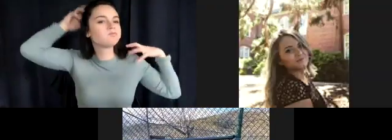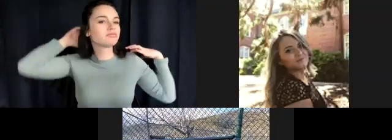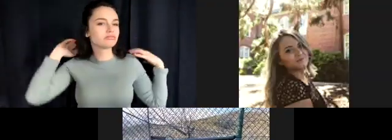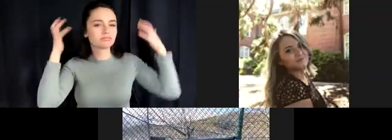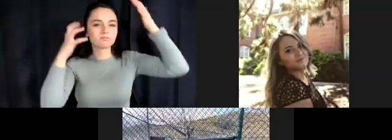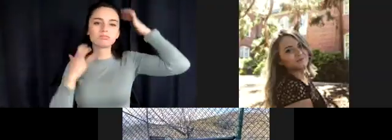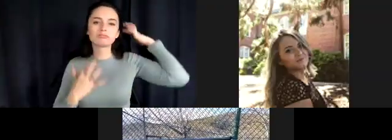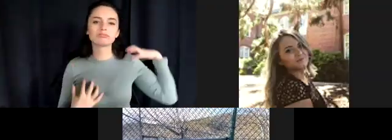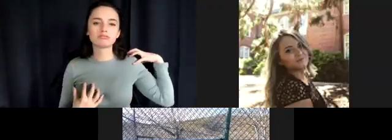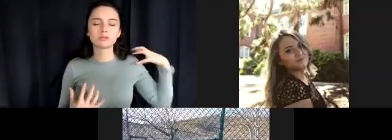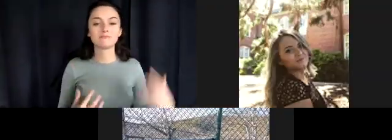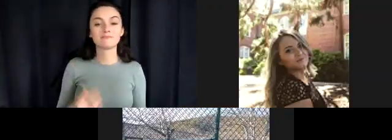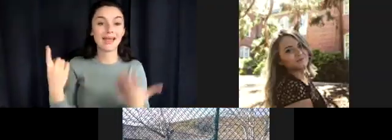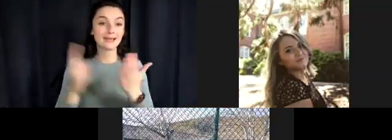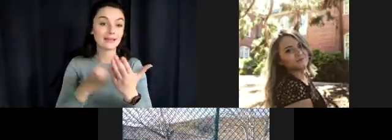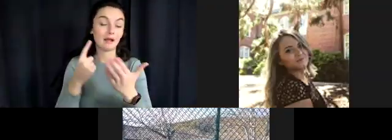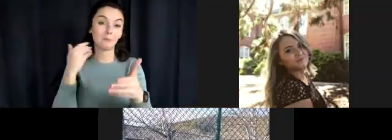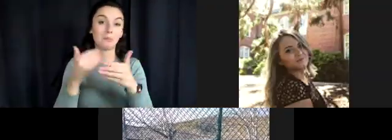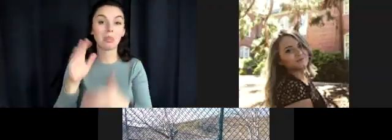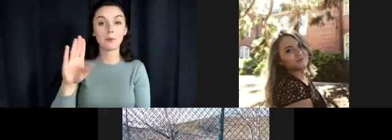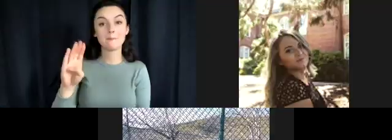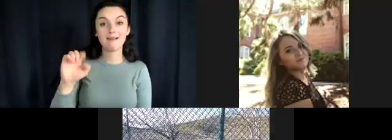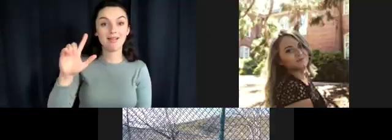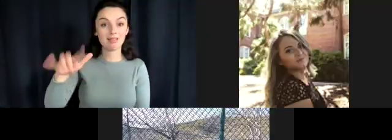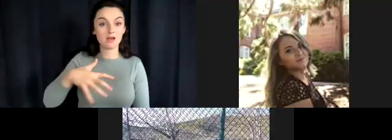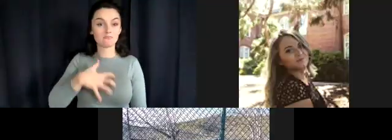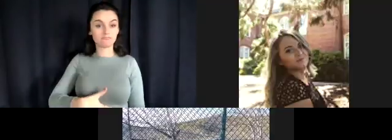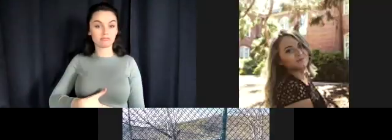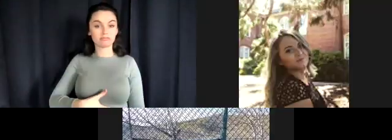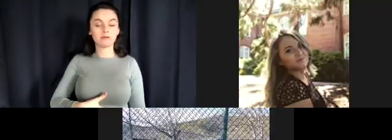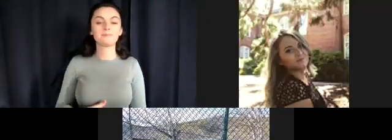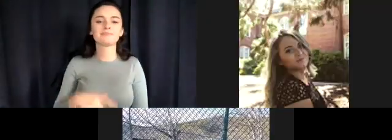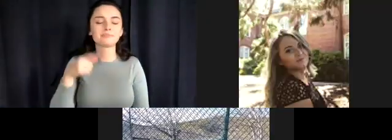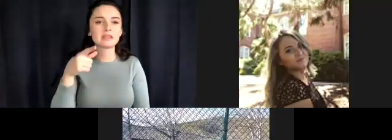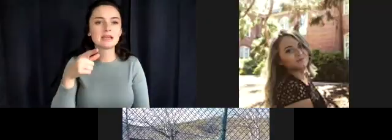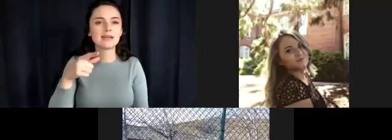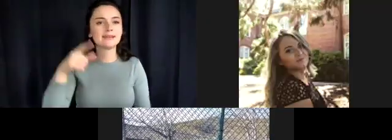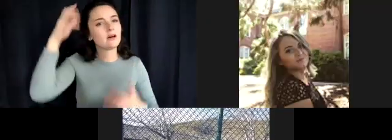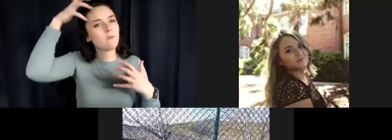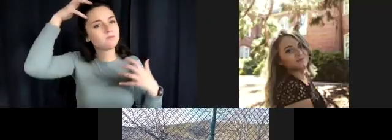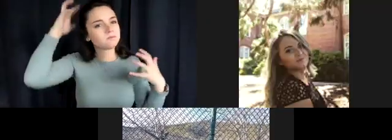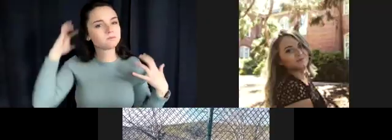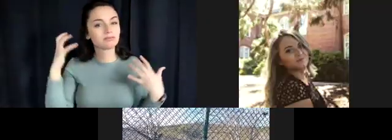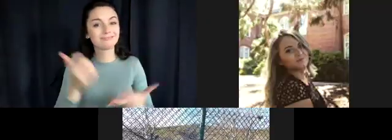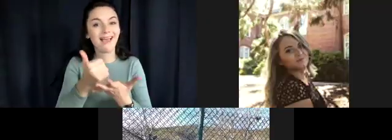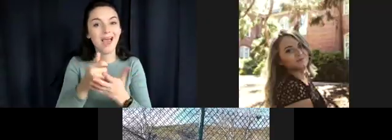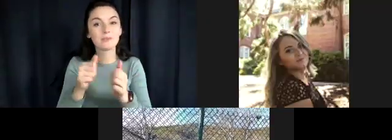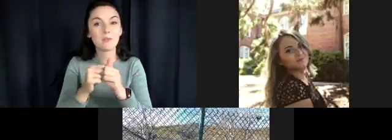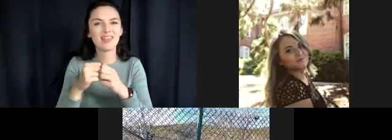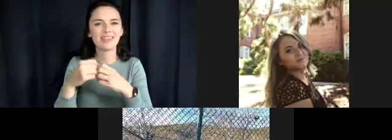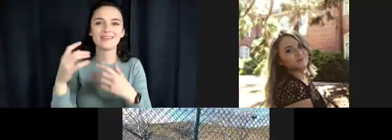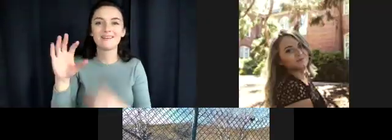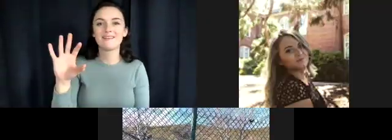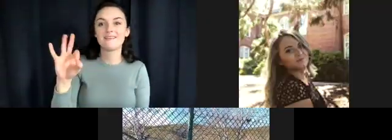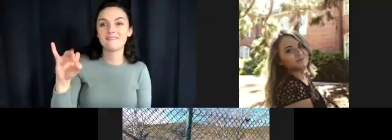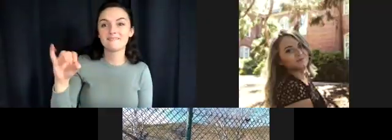even up to their bellies. So this long hair actually helps the boys in fights.